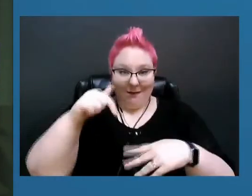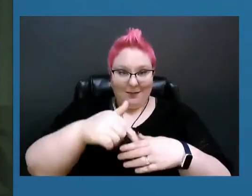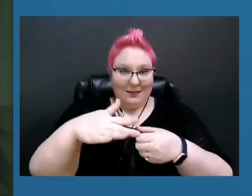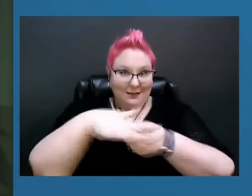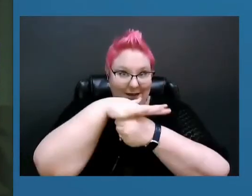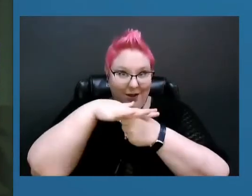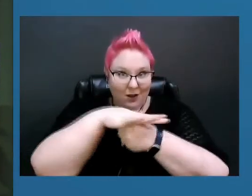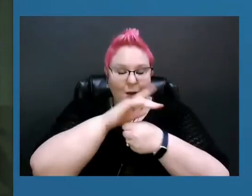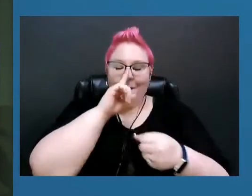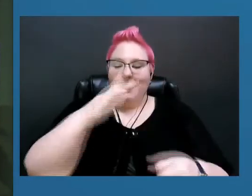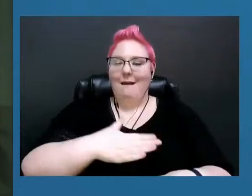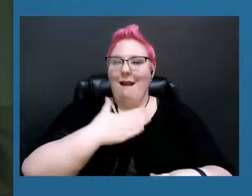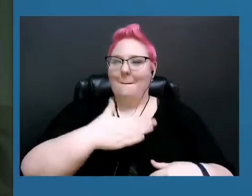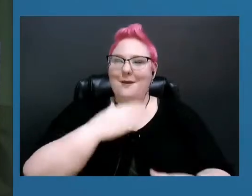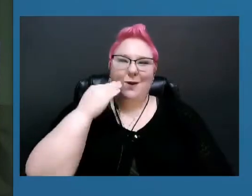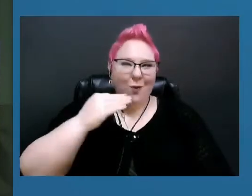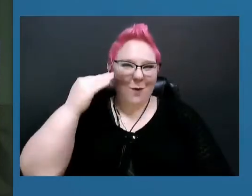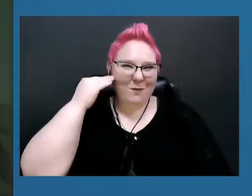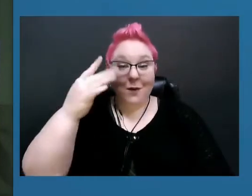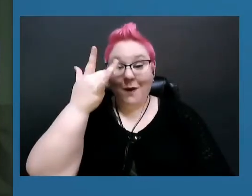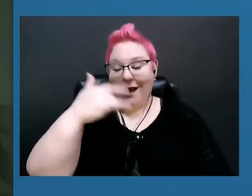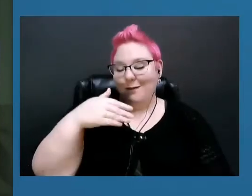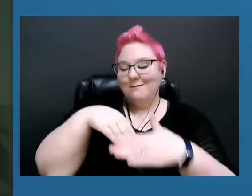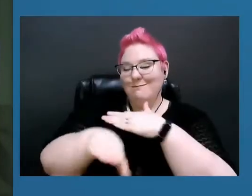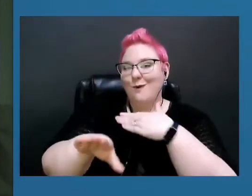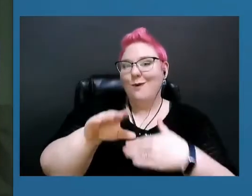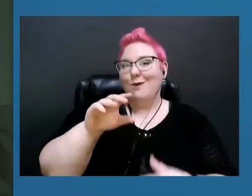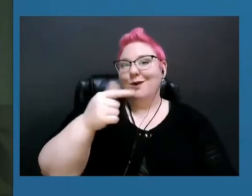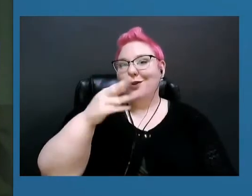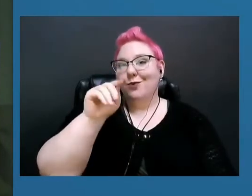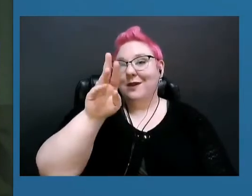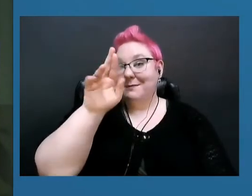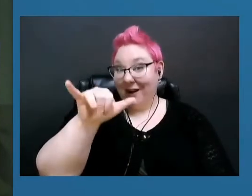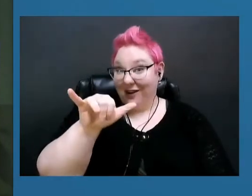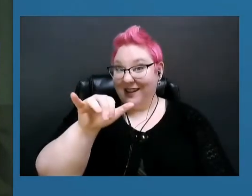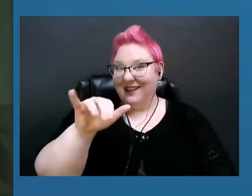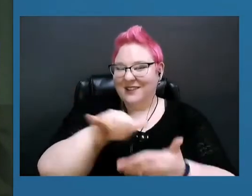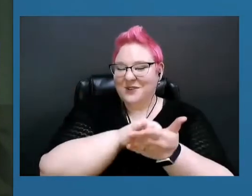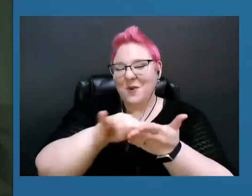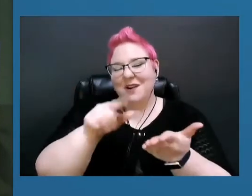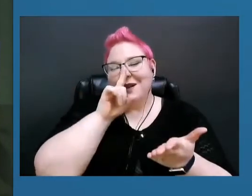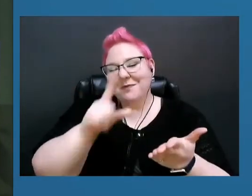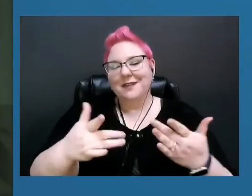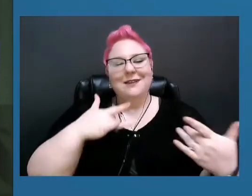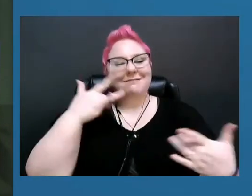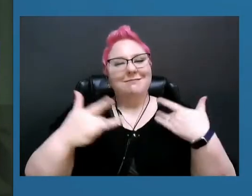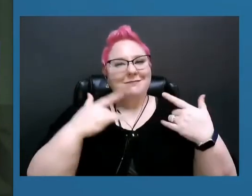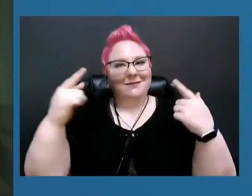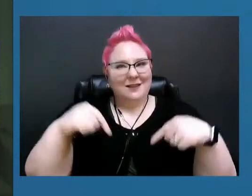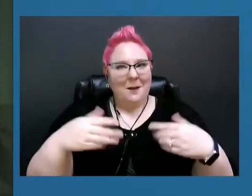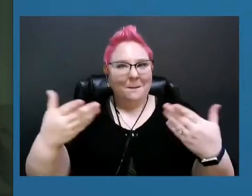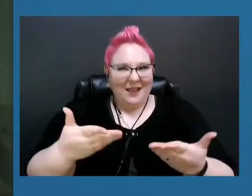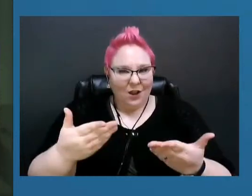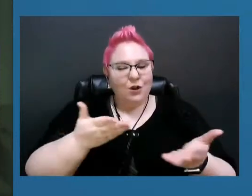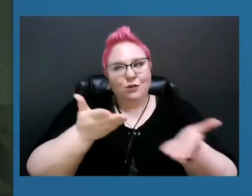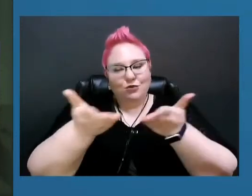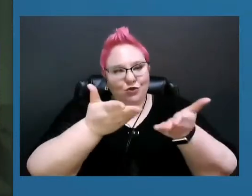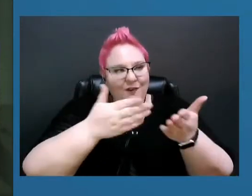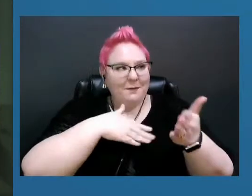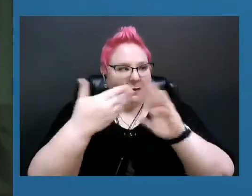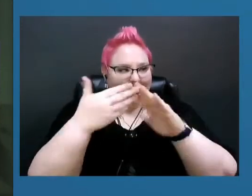happy to come home. I was born in Queensbury, New York, and extremely happy to be here now more than 20 years serving my community and the people of this